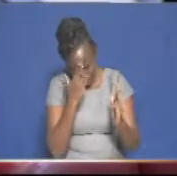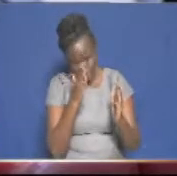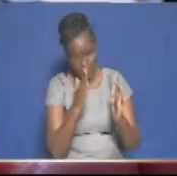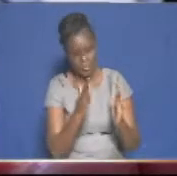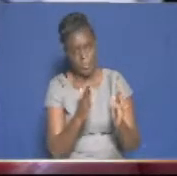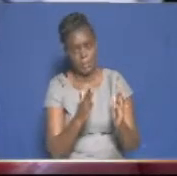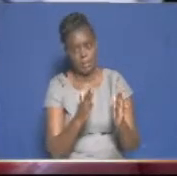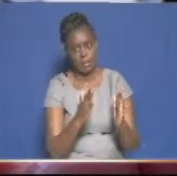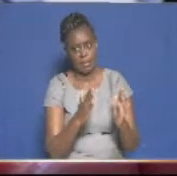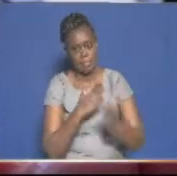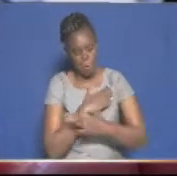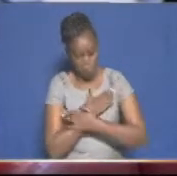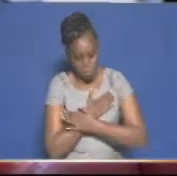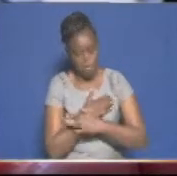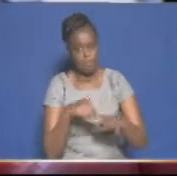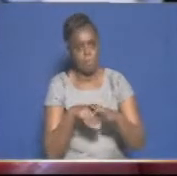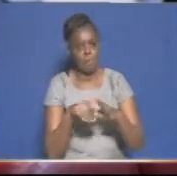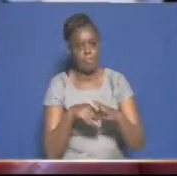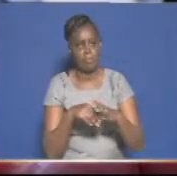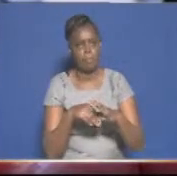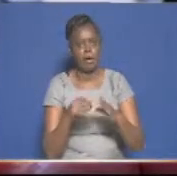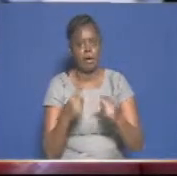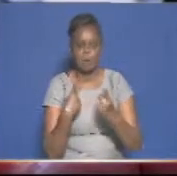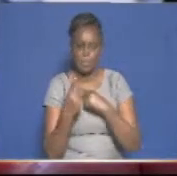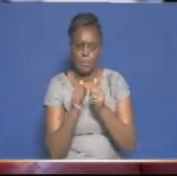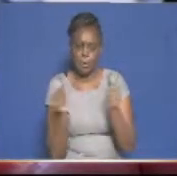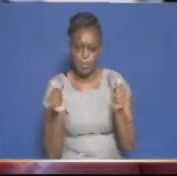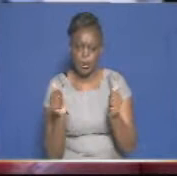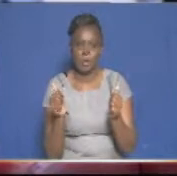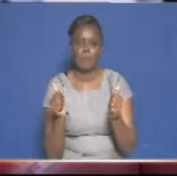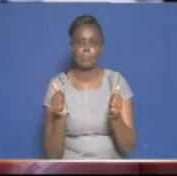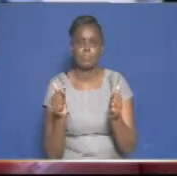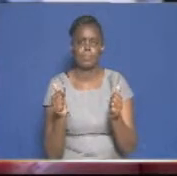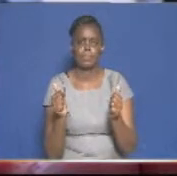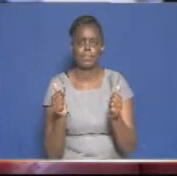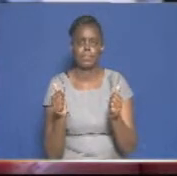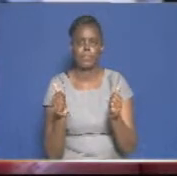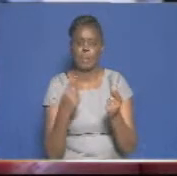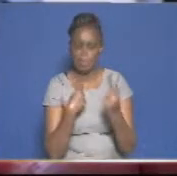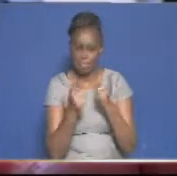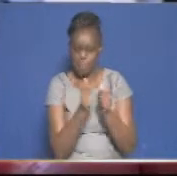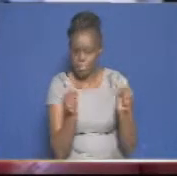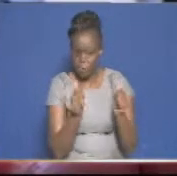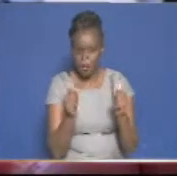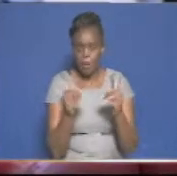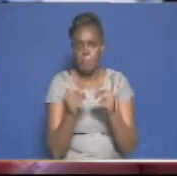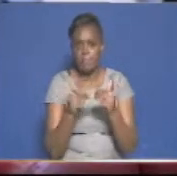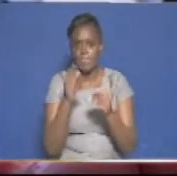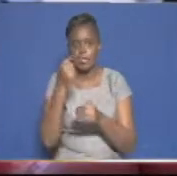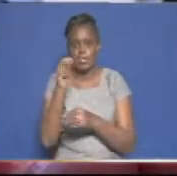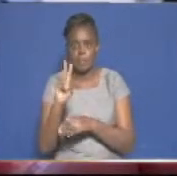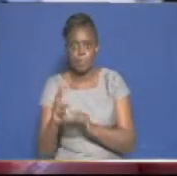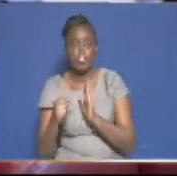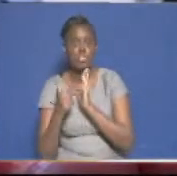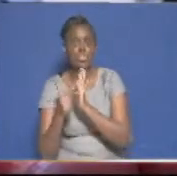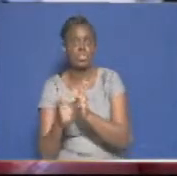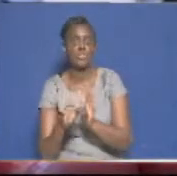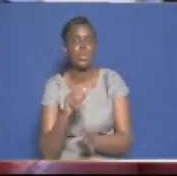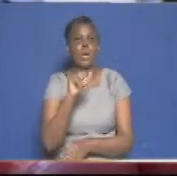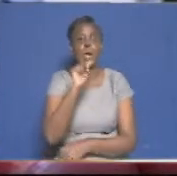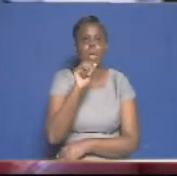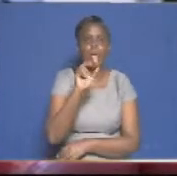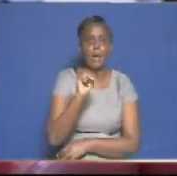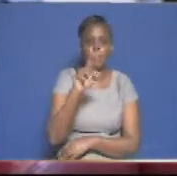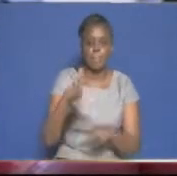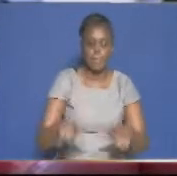debater extended even after he didn't make it back to Parliament, that we met on the TV show that you're saying, AM Live